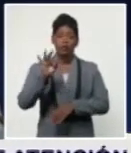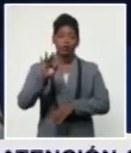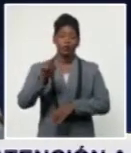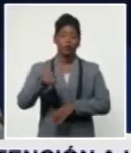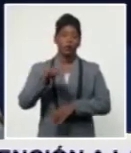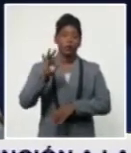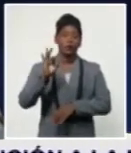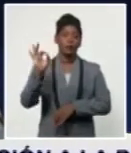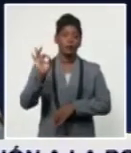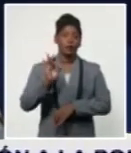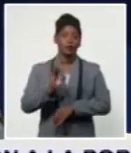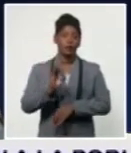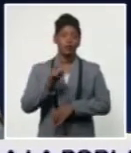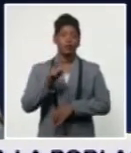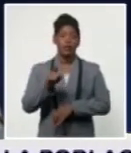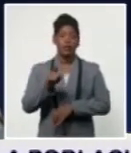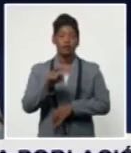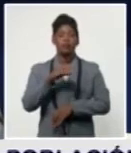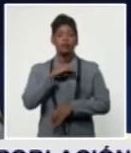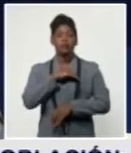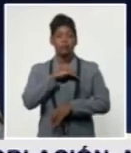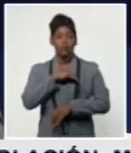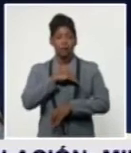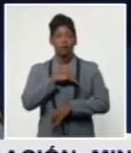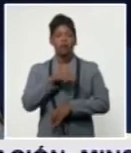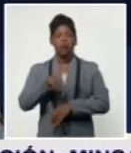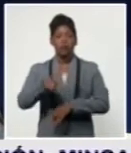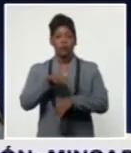of the last 15 days has been the